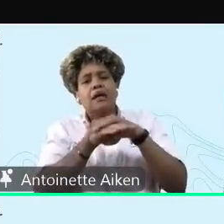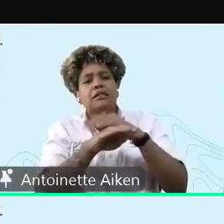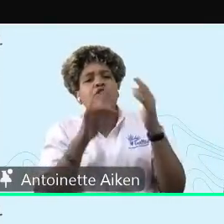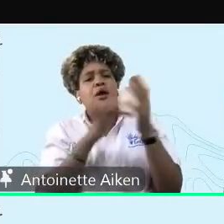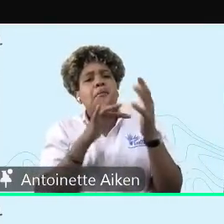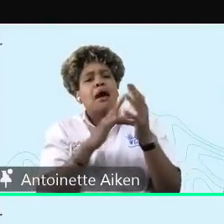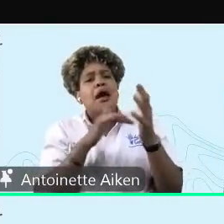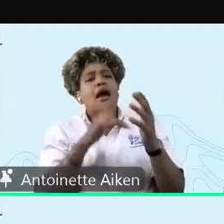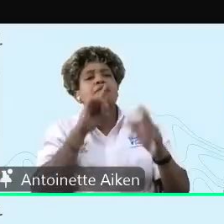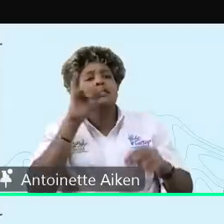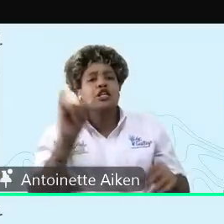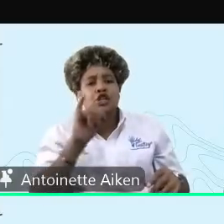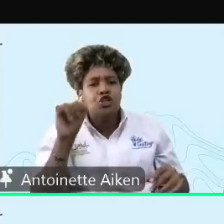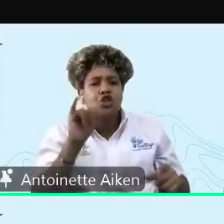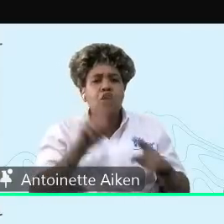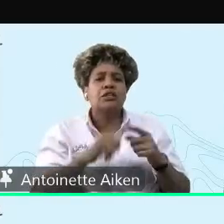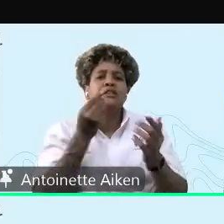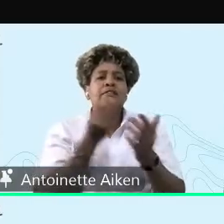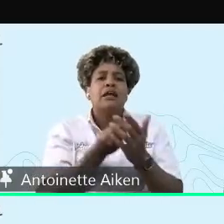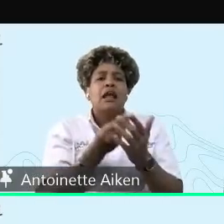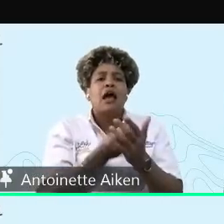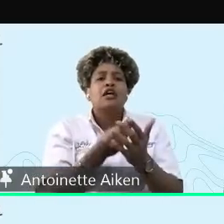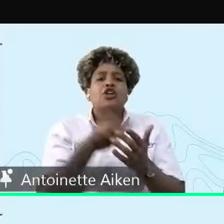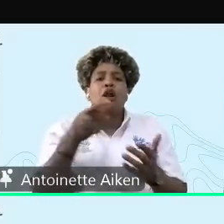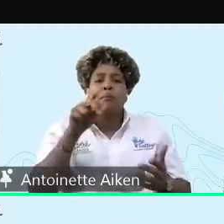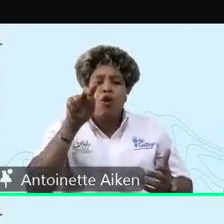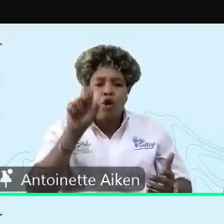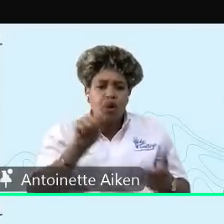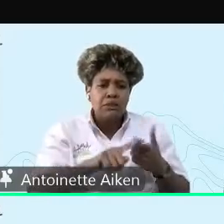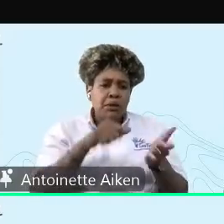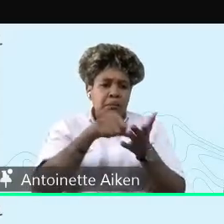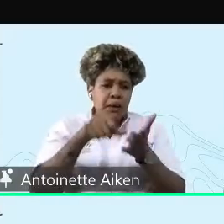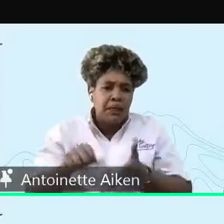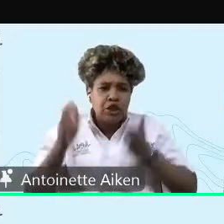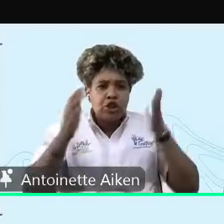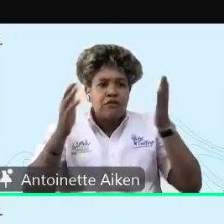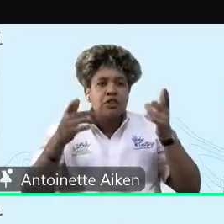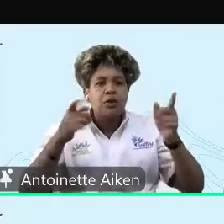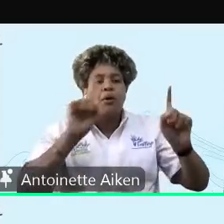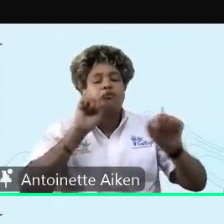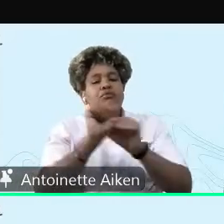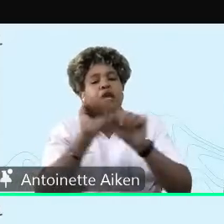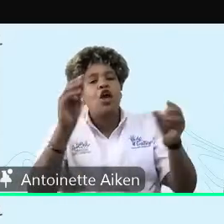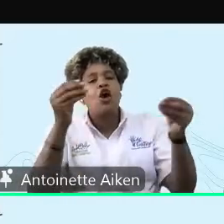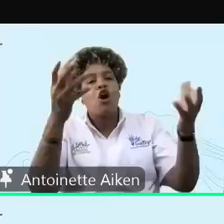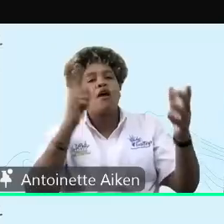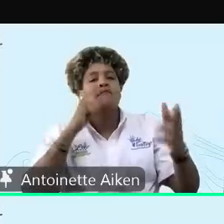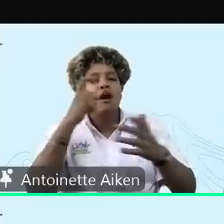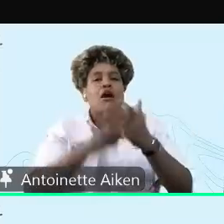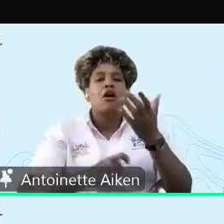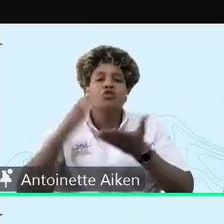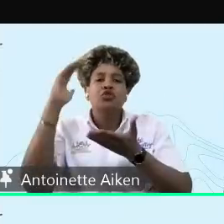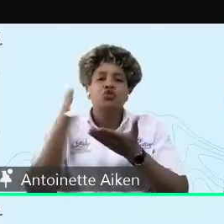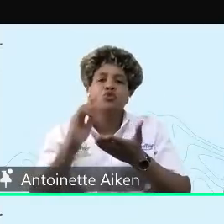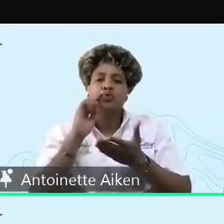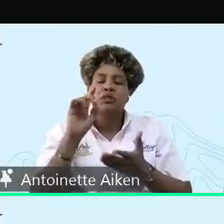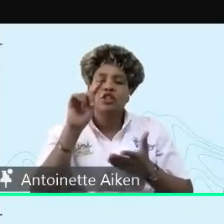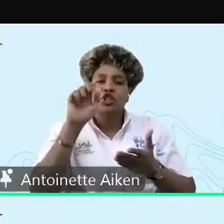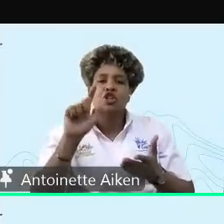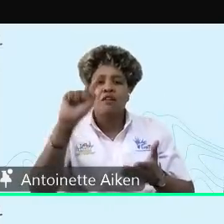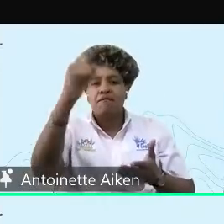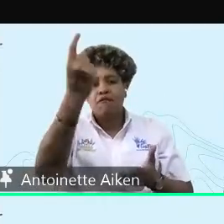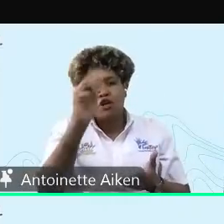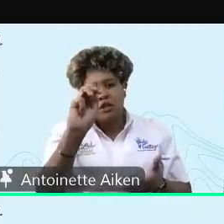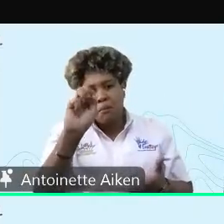banking, insurance, financial products, and payment services while offering a cost-effective digital-first